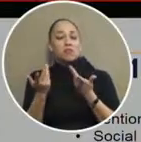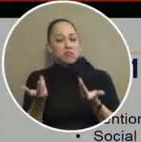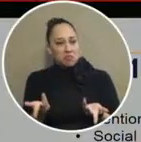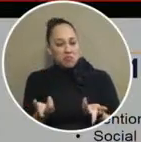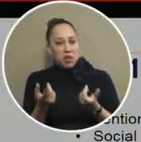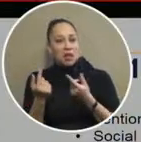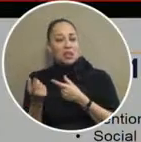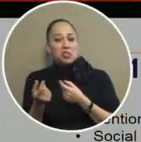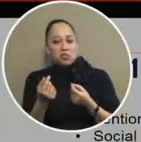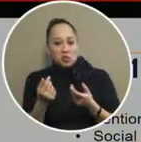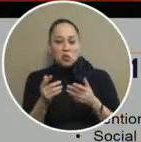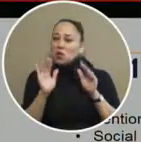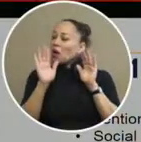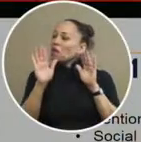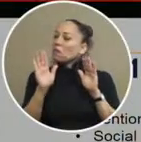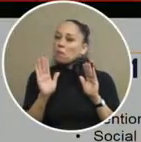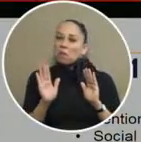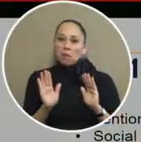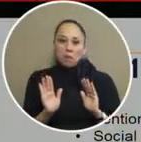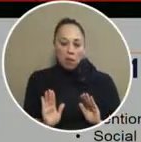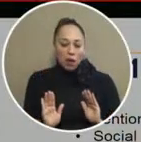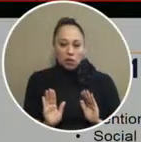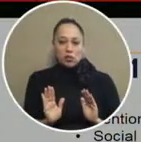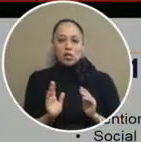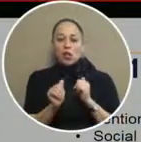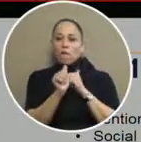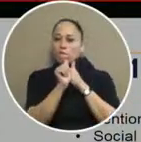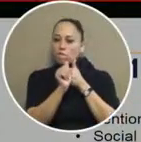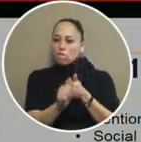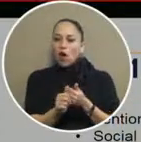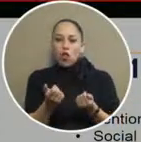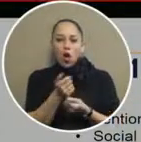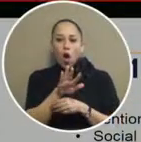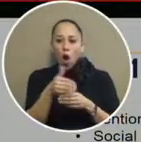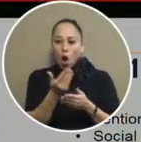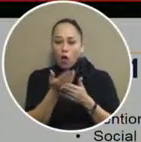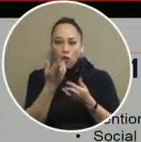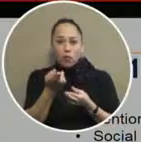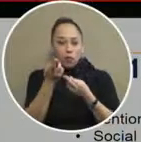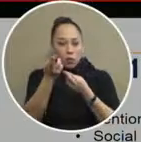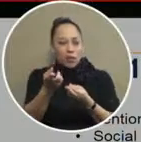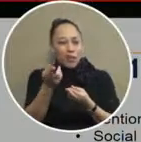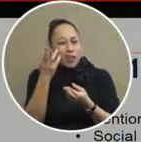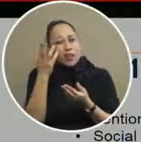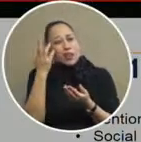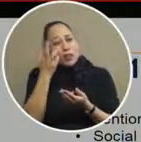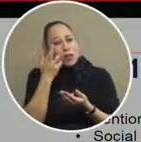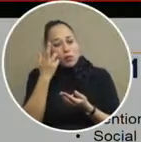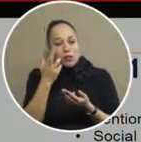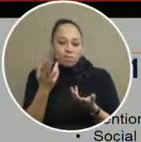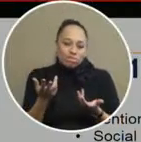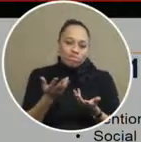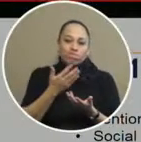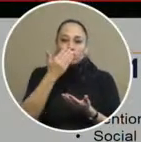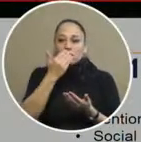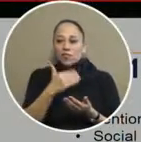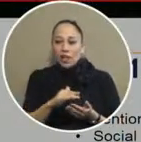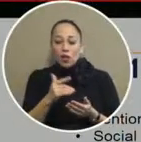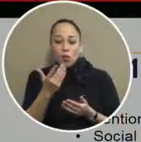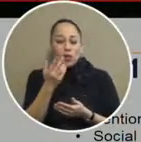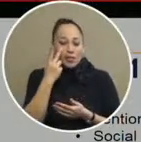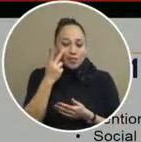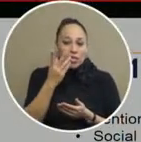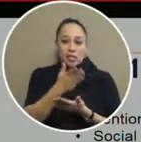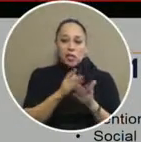been doing wonderful in following all the recommendations that we have done, because unfortunately, we have seen some families